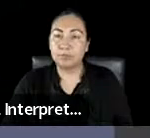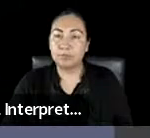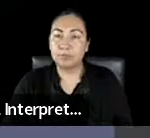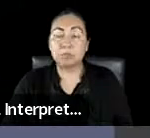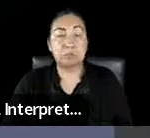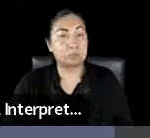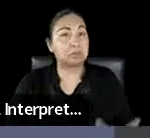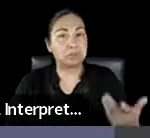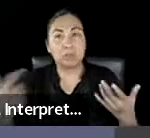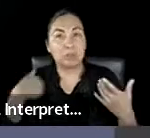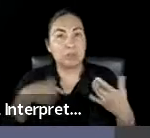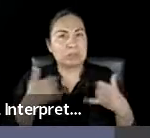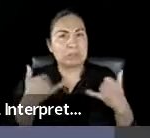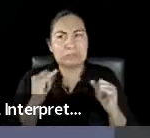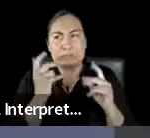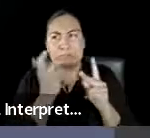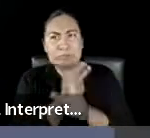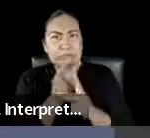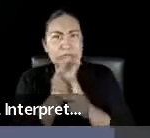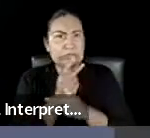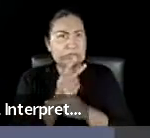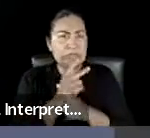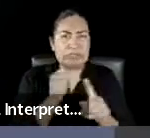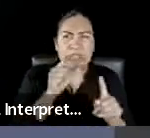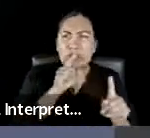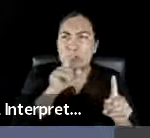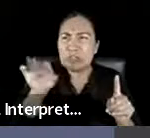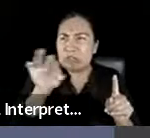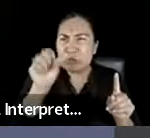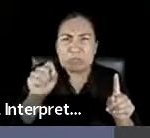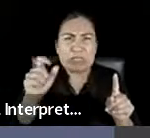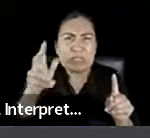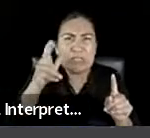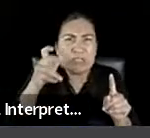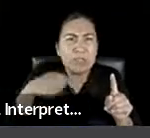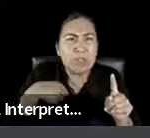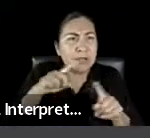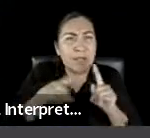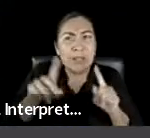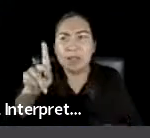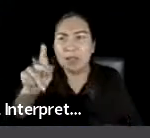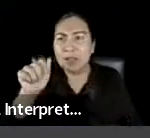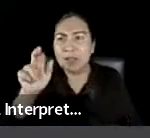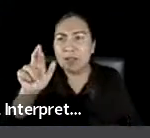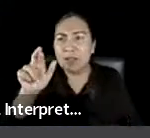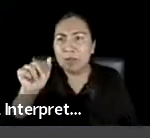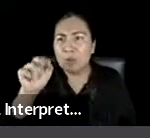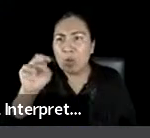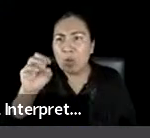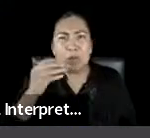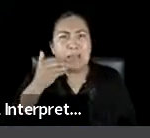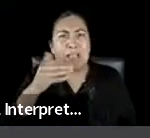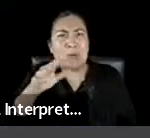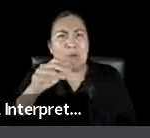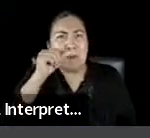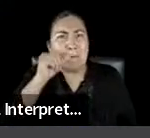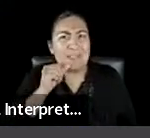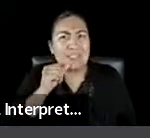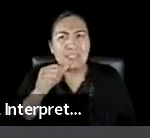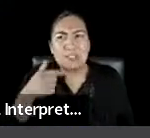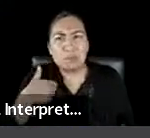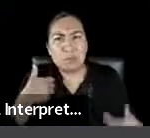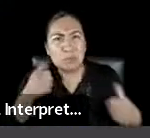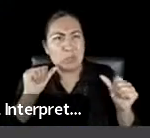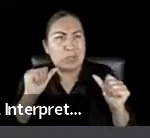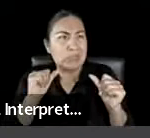All right, we're still working through it. Not sure if you all can hear me, but Karamo, thanks for being patient. Trying to